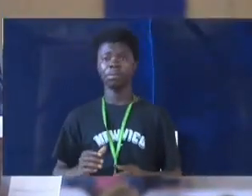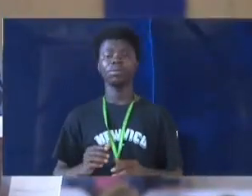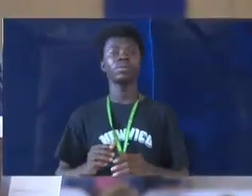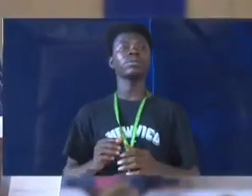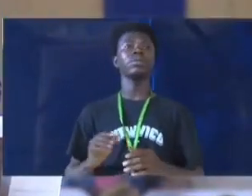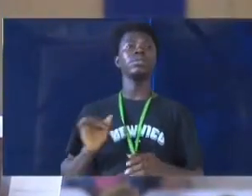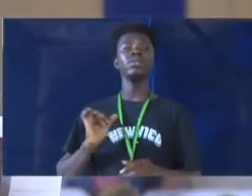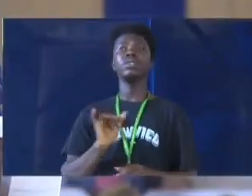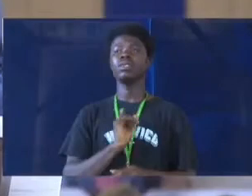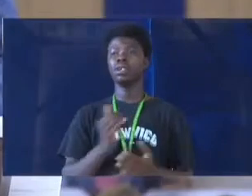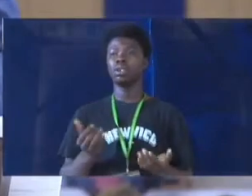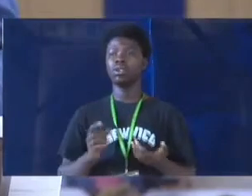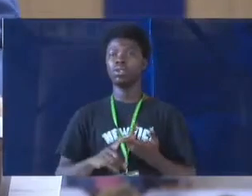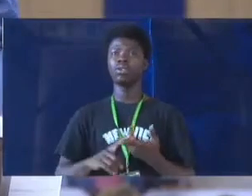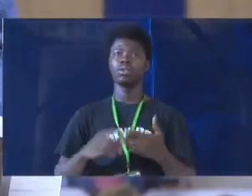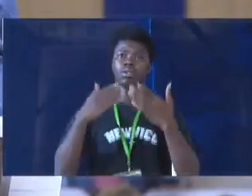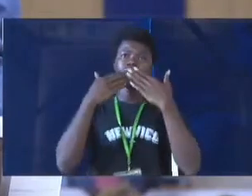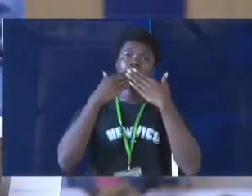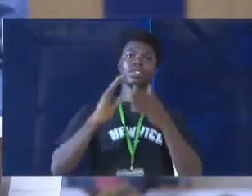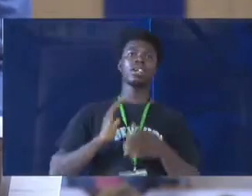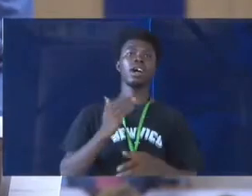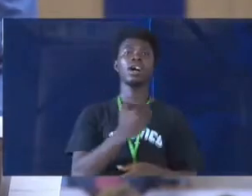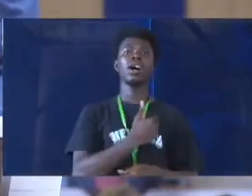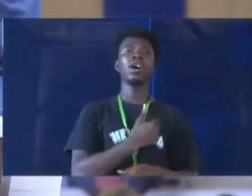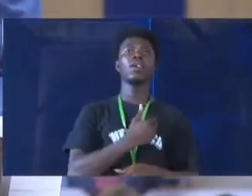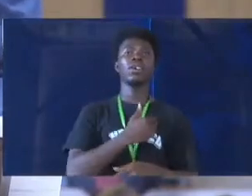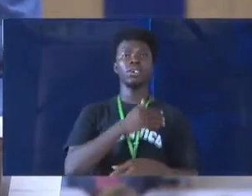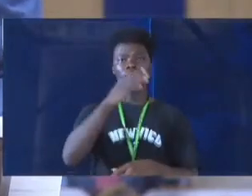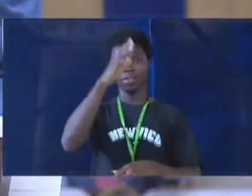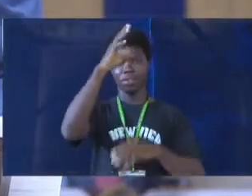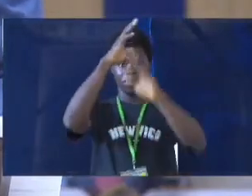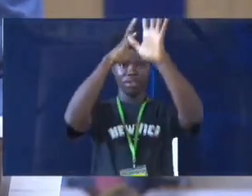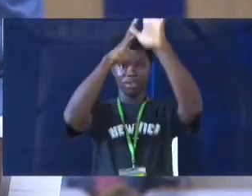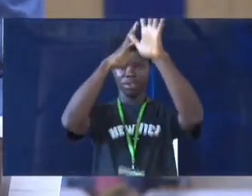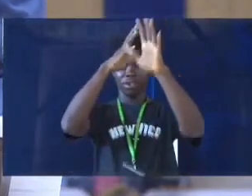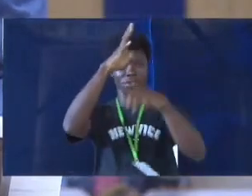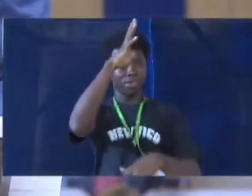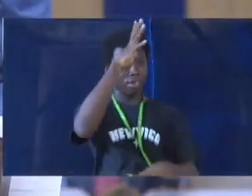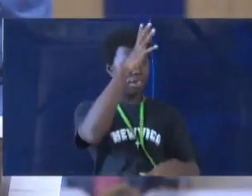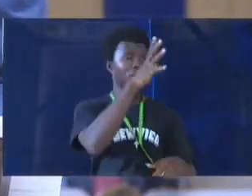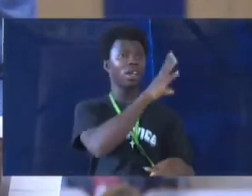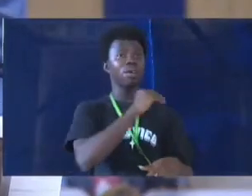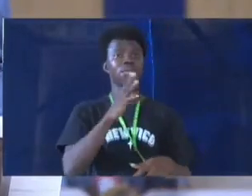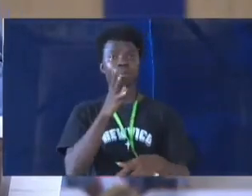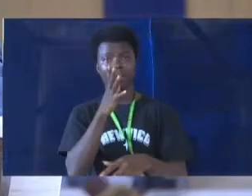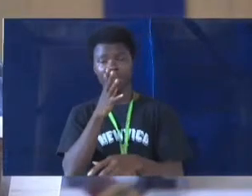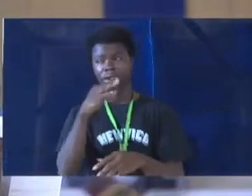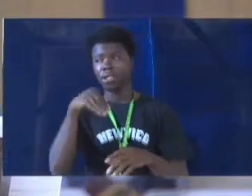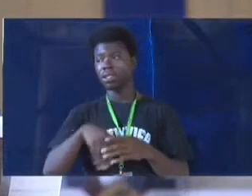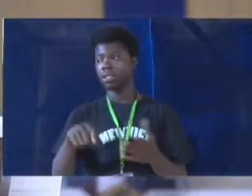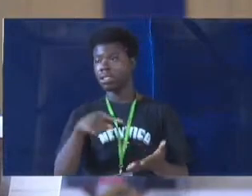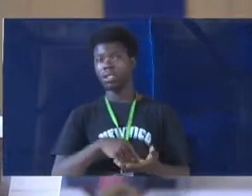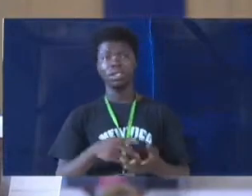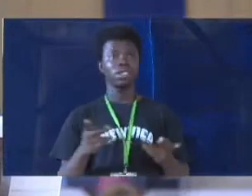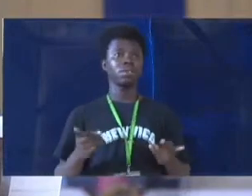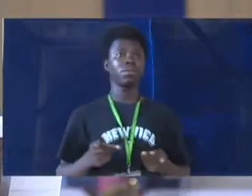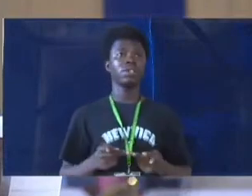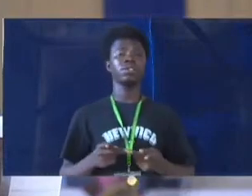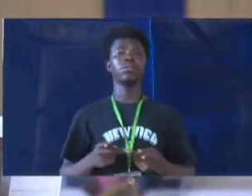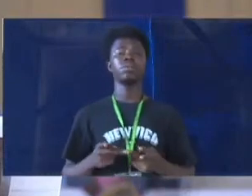Mommy Adeboye, for this awesome opportunity to take the first